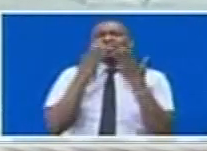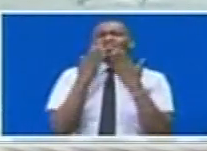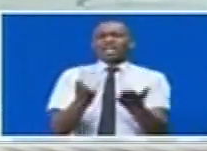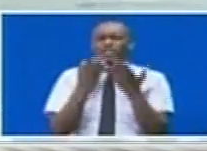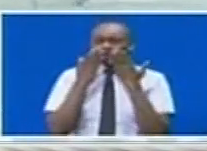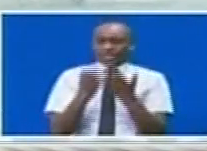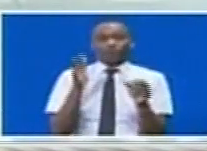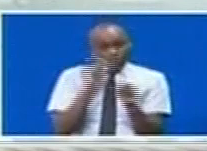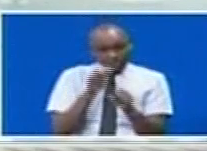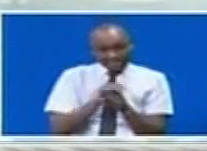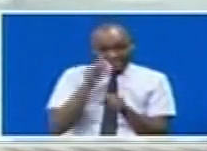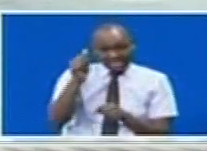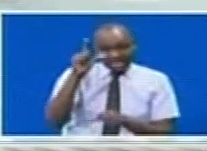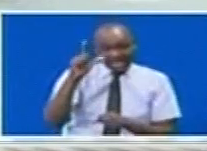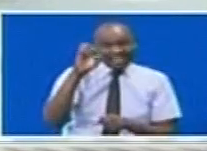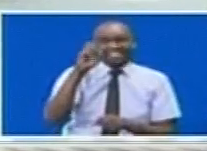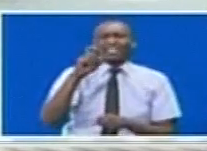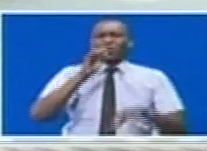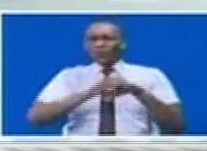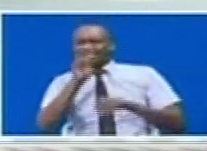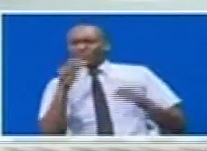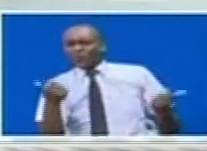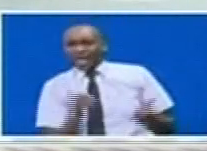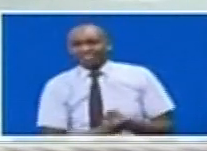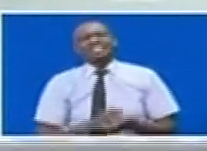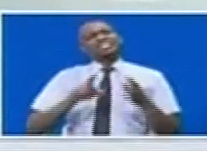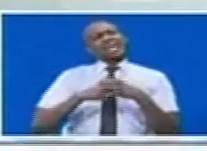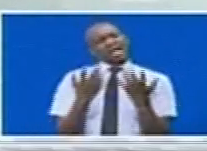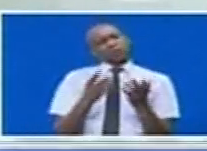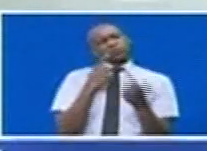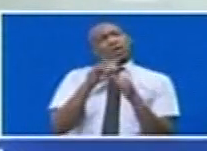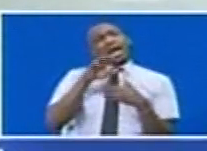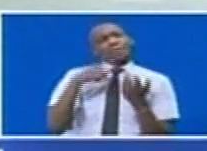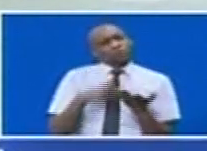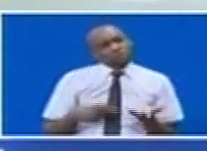us, Alex Chamwada. It's good to see you. Let's start by talking about,